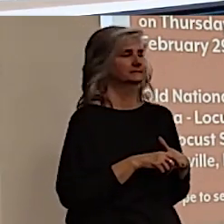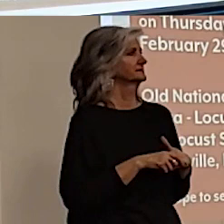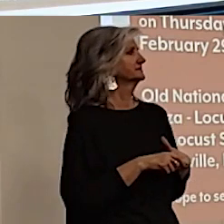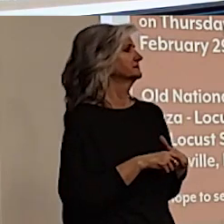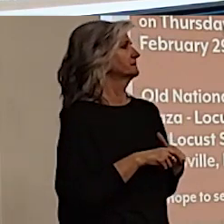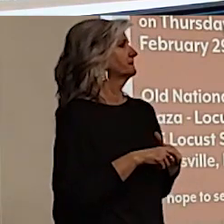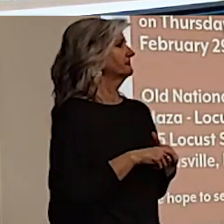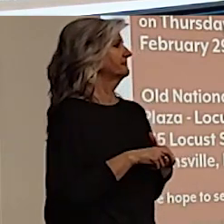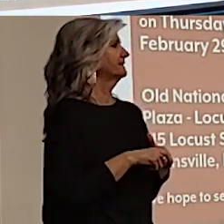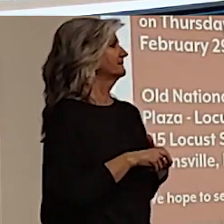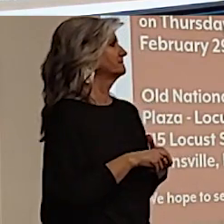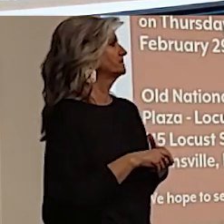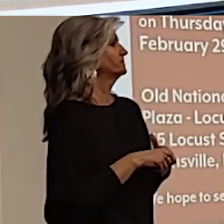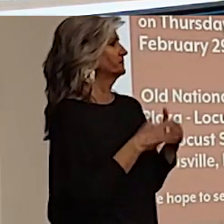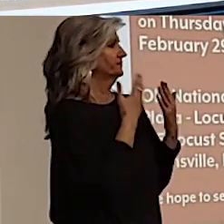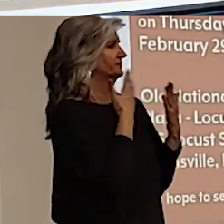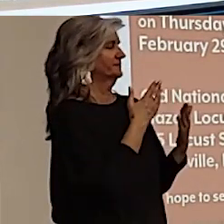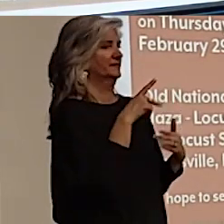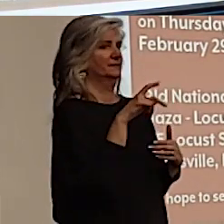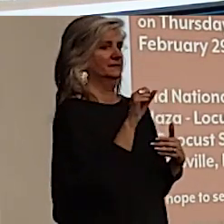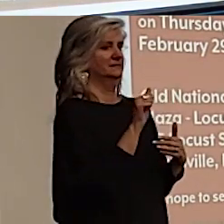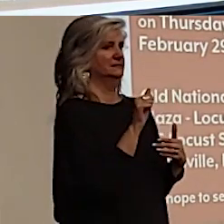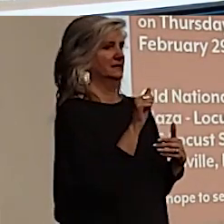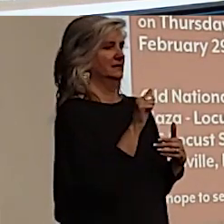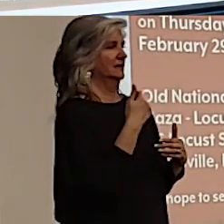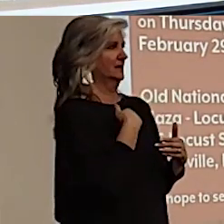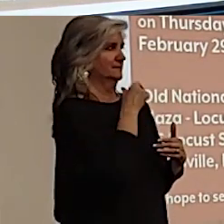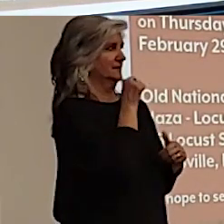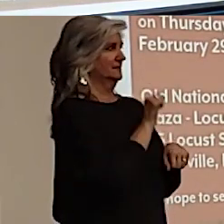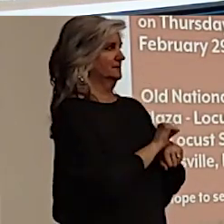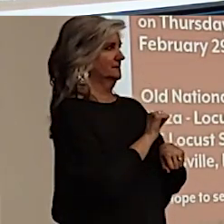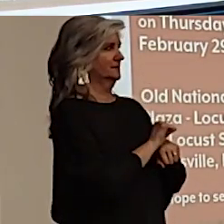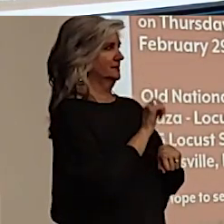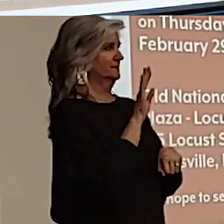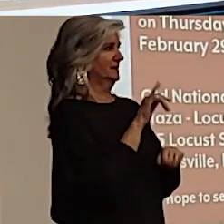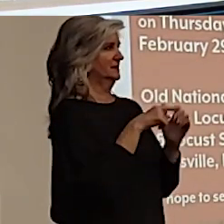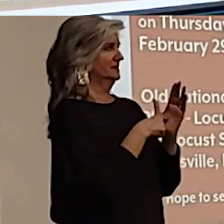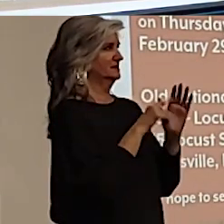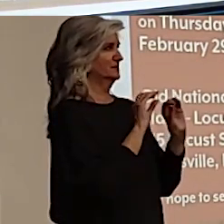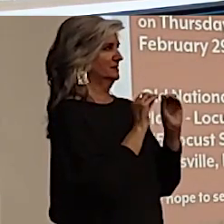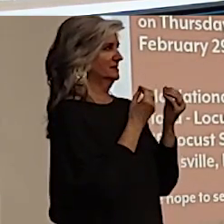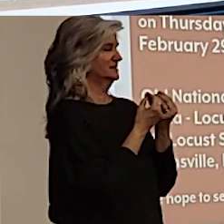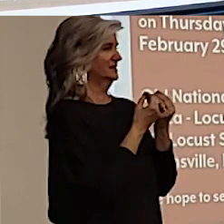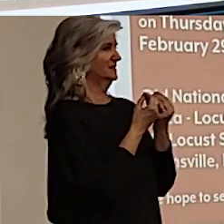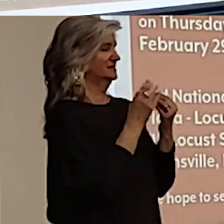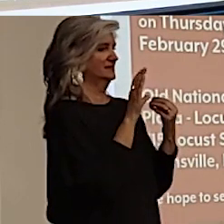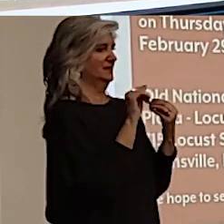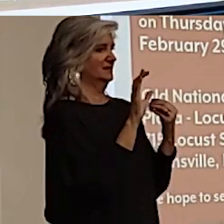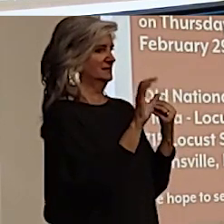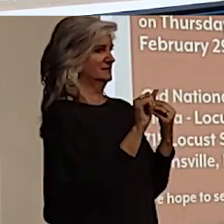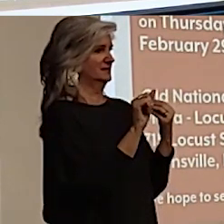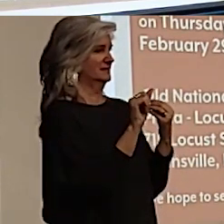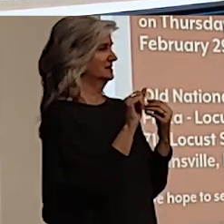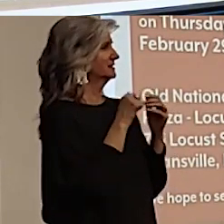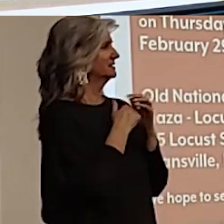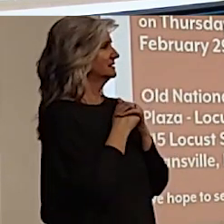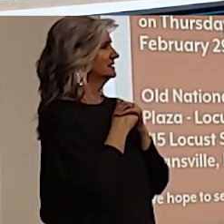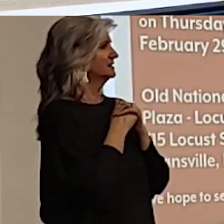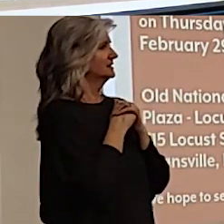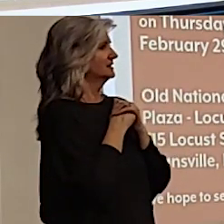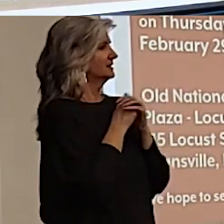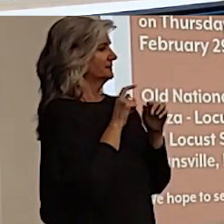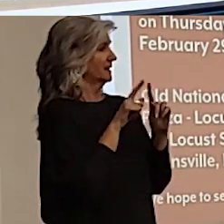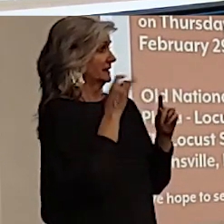Thank you, Kelly. This is a PSA. I am not employed by this organization, CAC, but